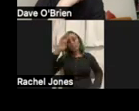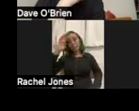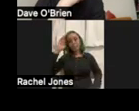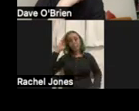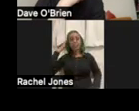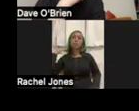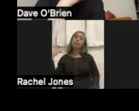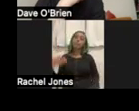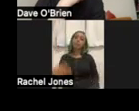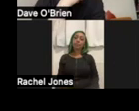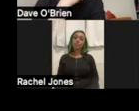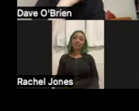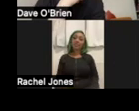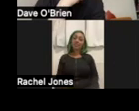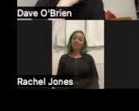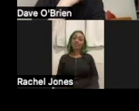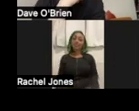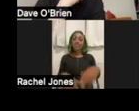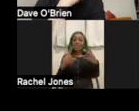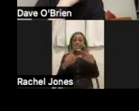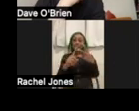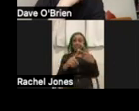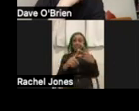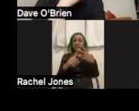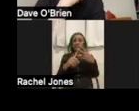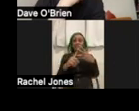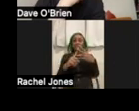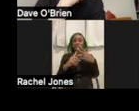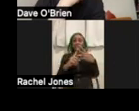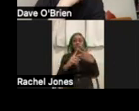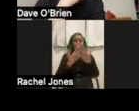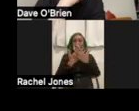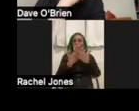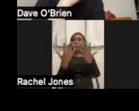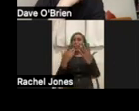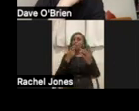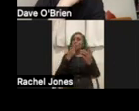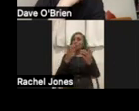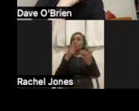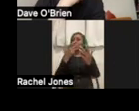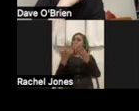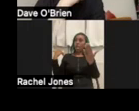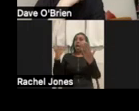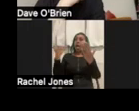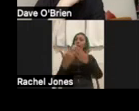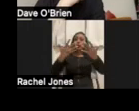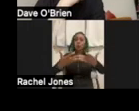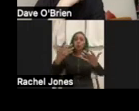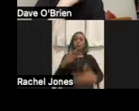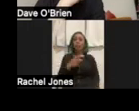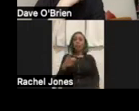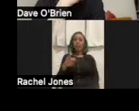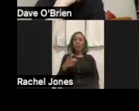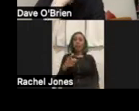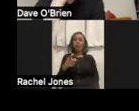The second, I think, has come up several times already today, especially in talks